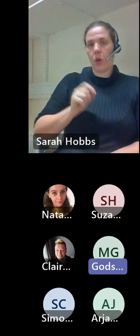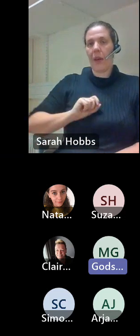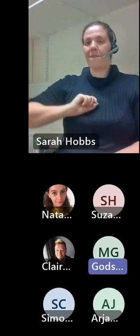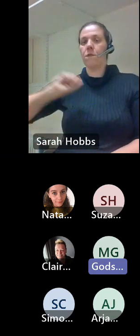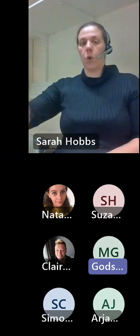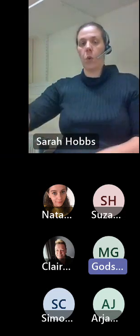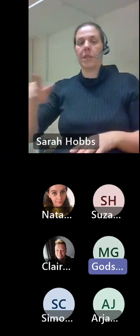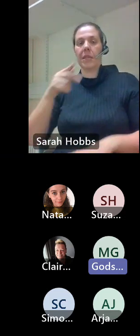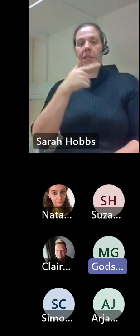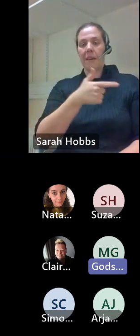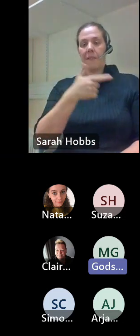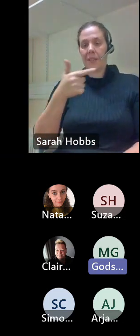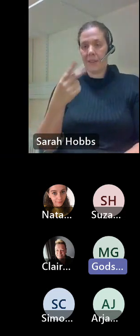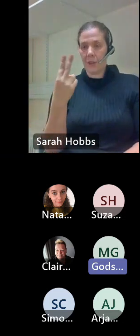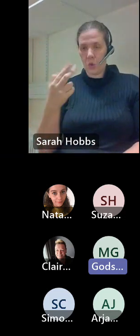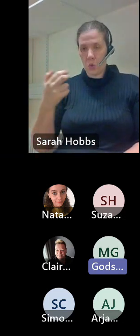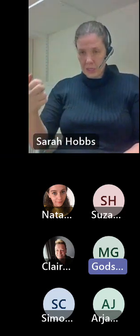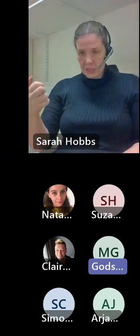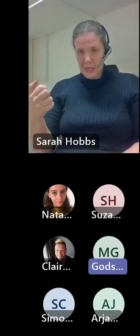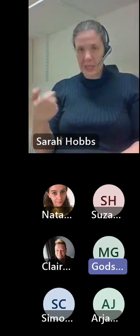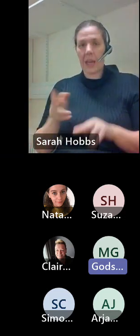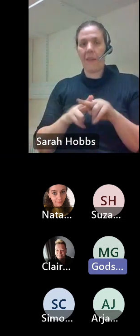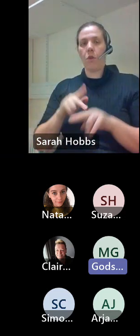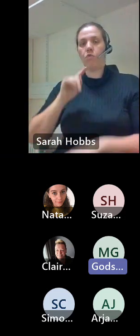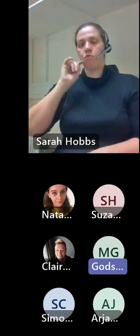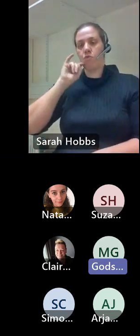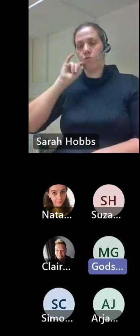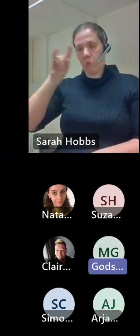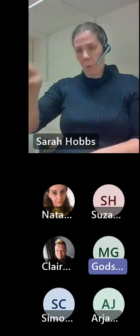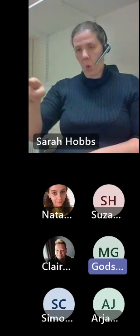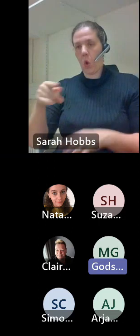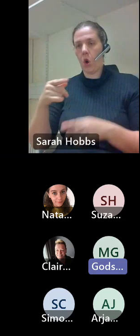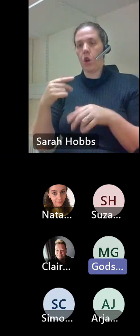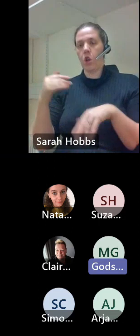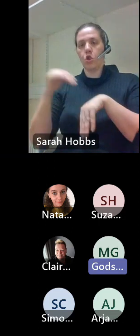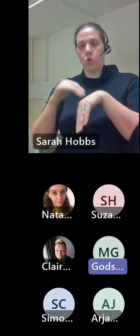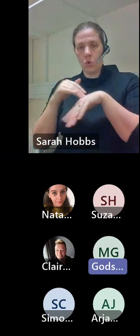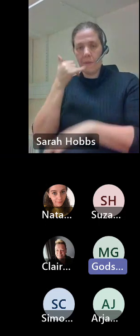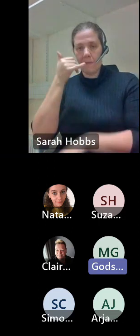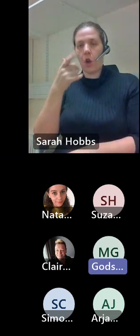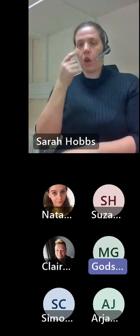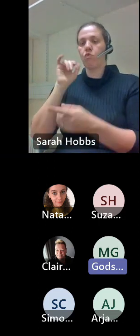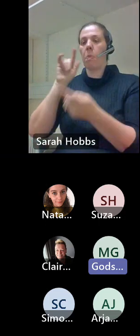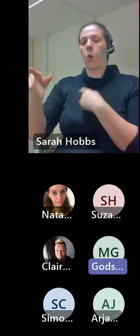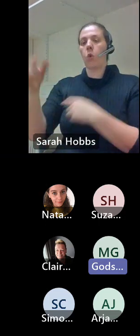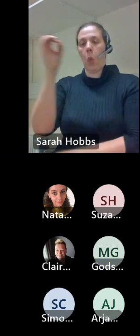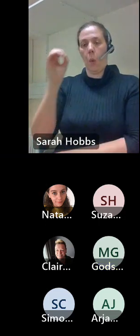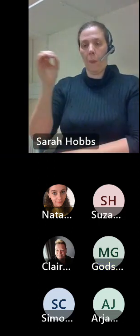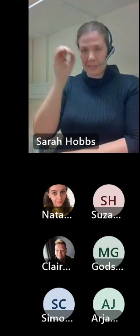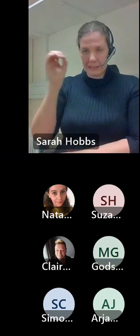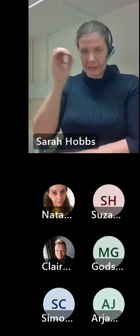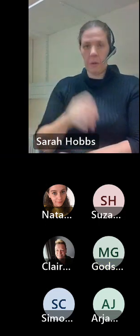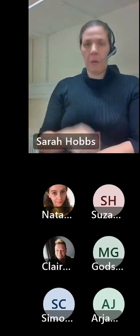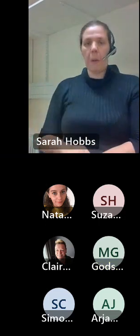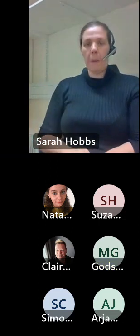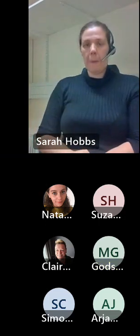7726. And if you want to report nuisance calls, you can do that to the Information Commissioner's office. Next slide, please.